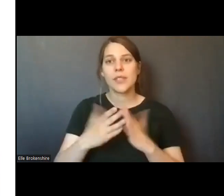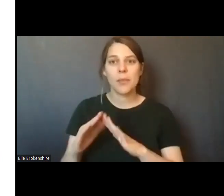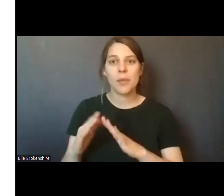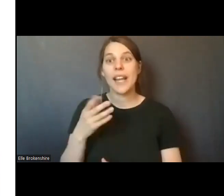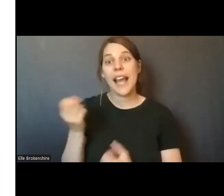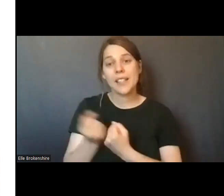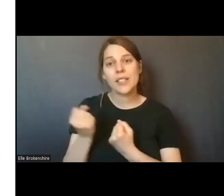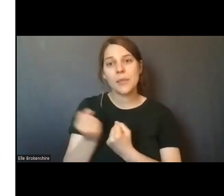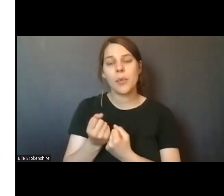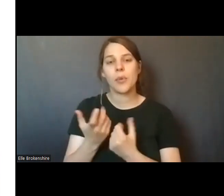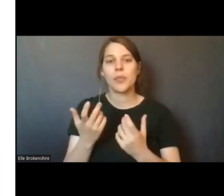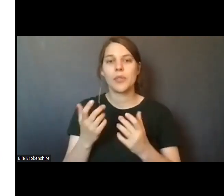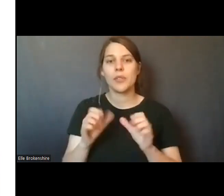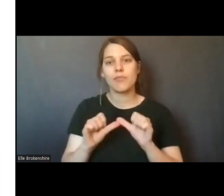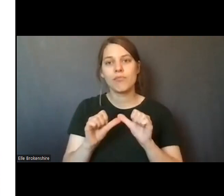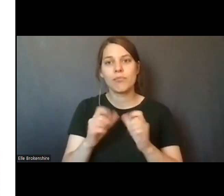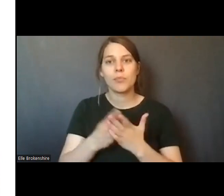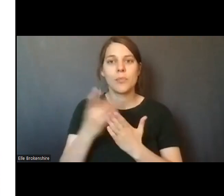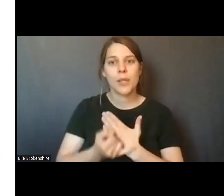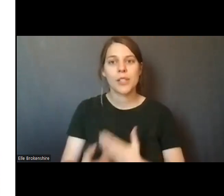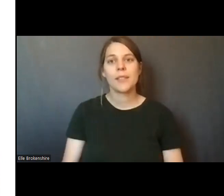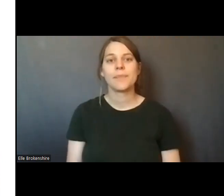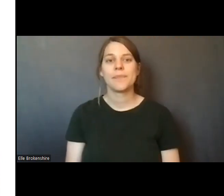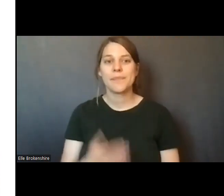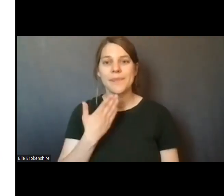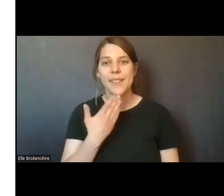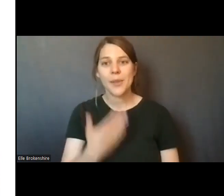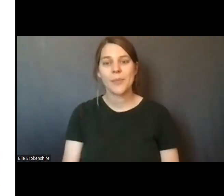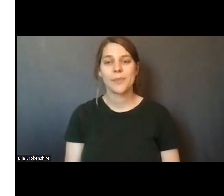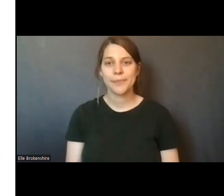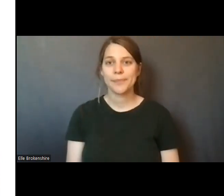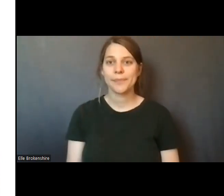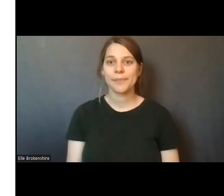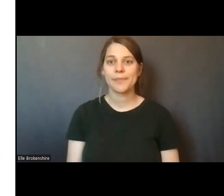projects moving. So thank you.